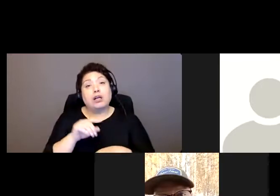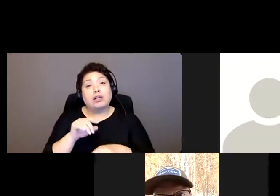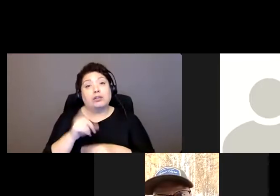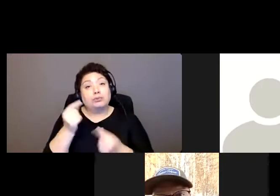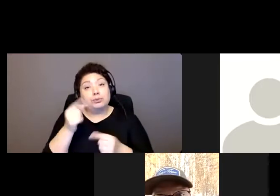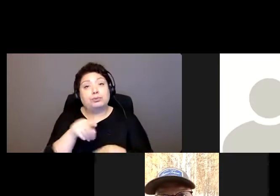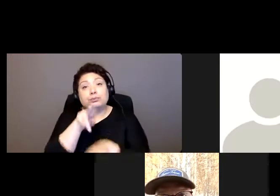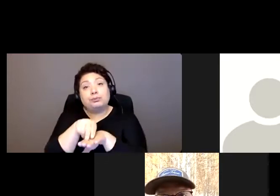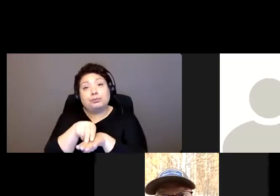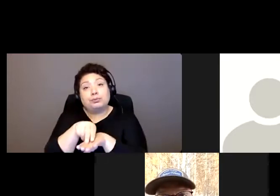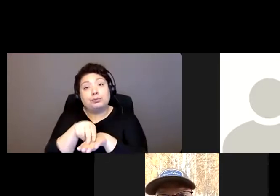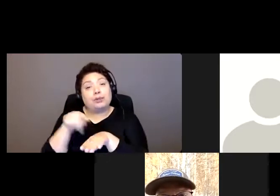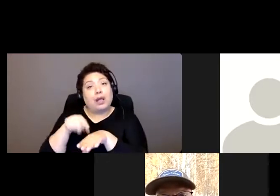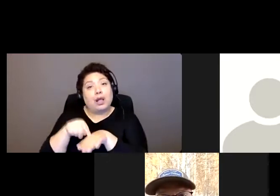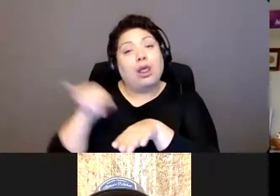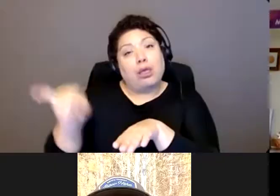bed's getting.